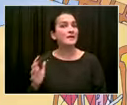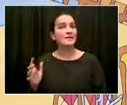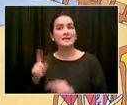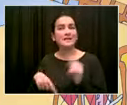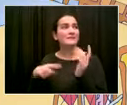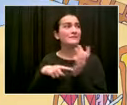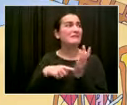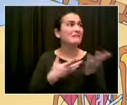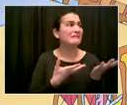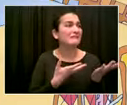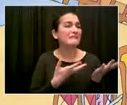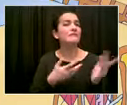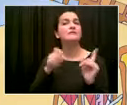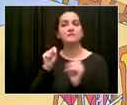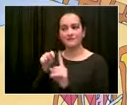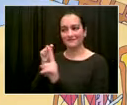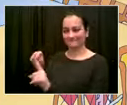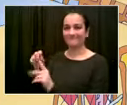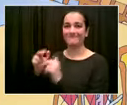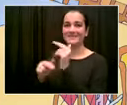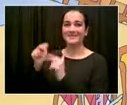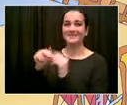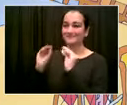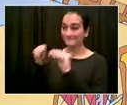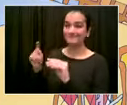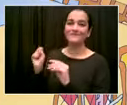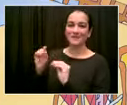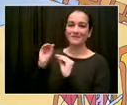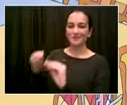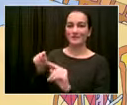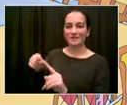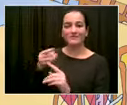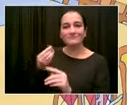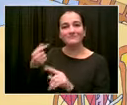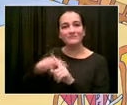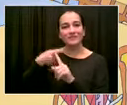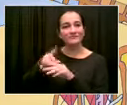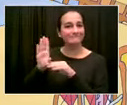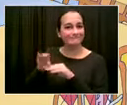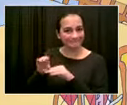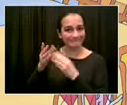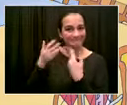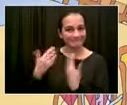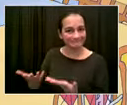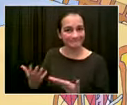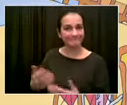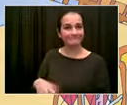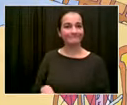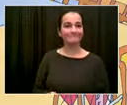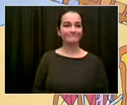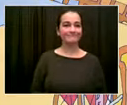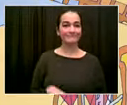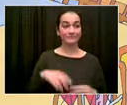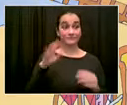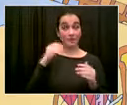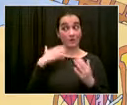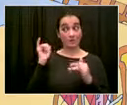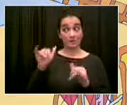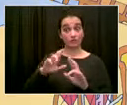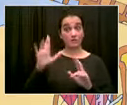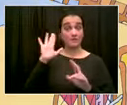strong with these two rezonings, and I think it sends a powerful message about what the city needs to do in the future. Go ahead, Emma.